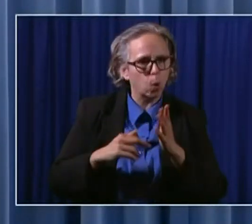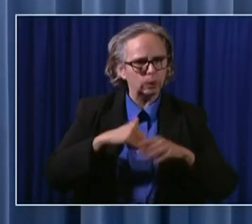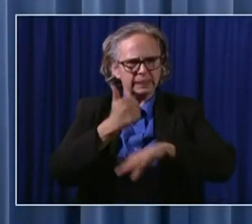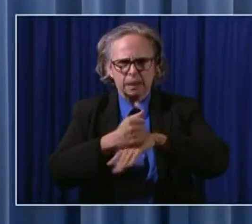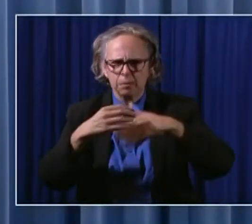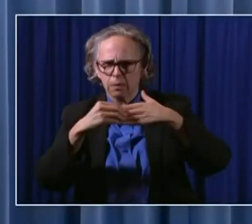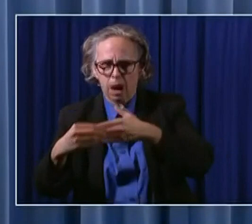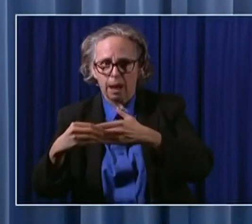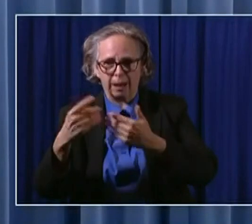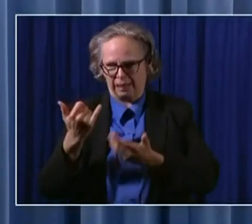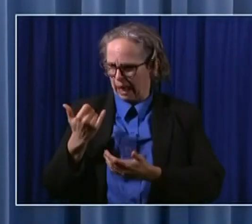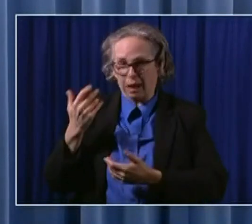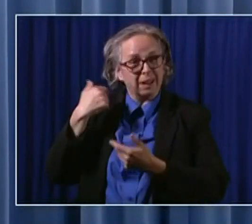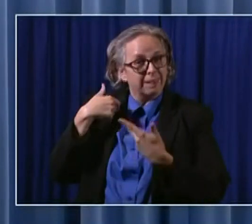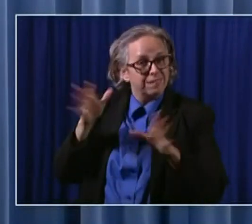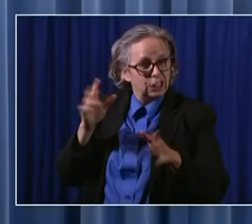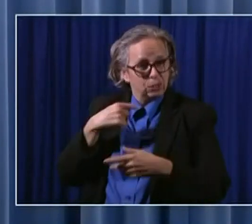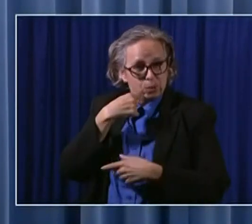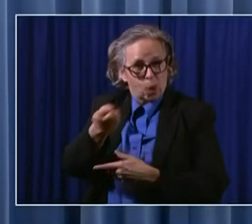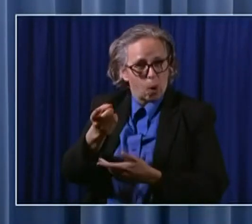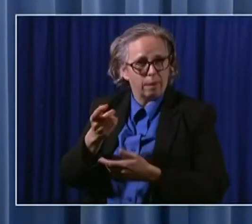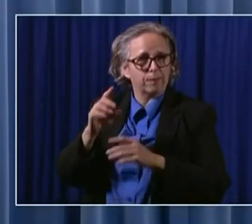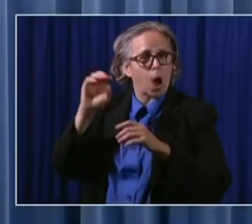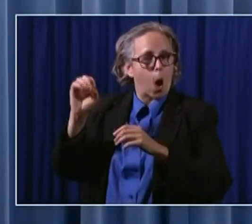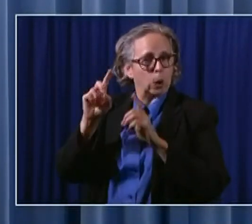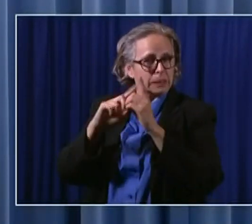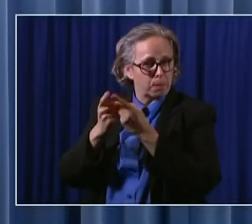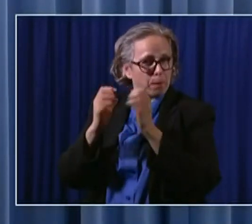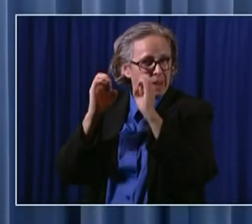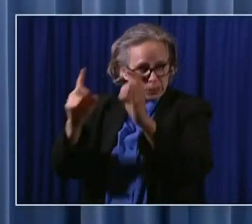of Education and the Ohio Department of Health.